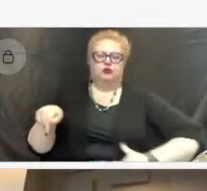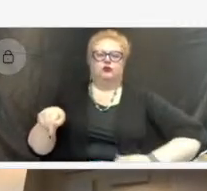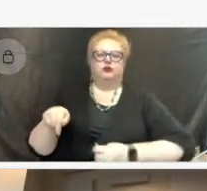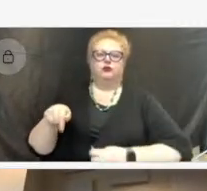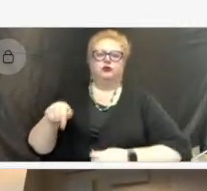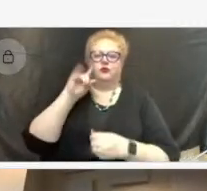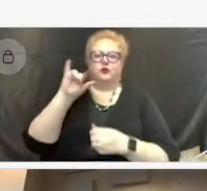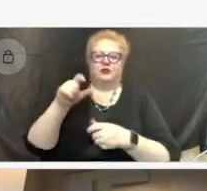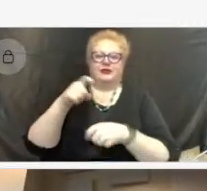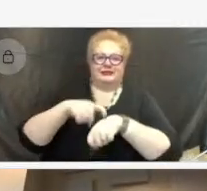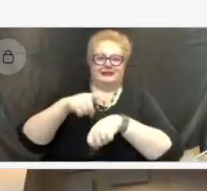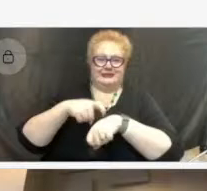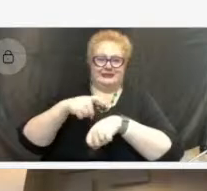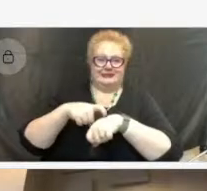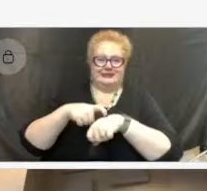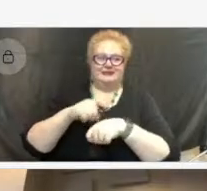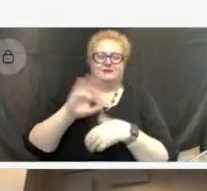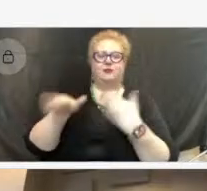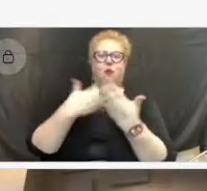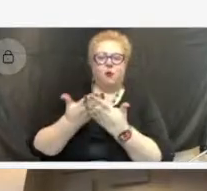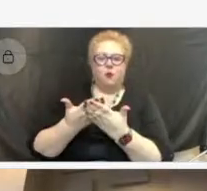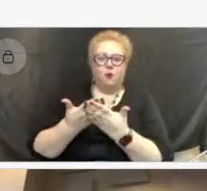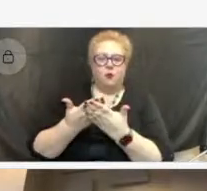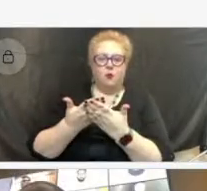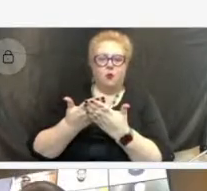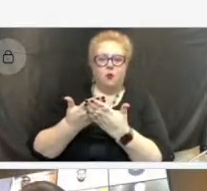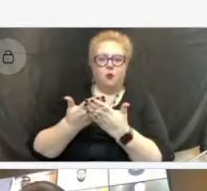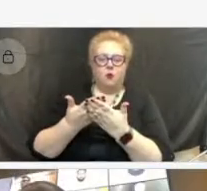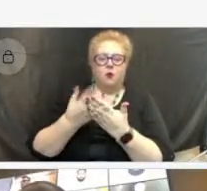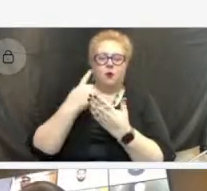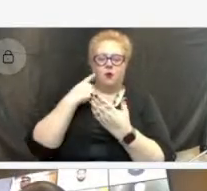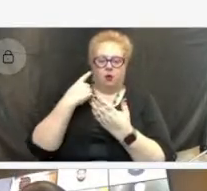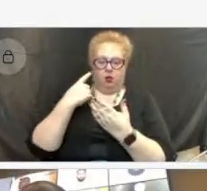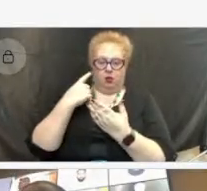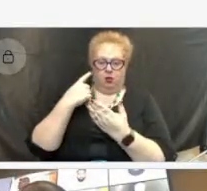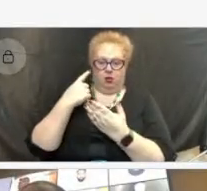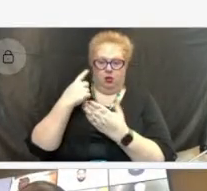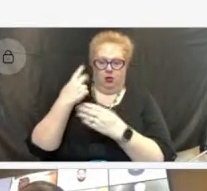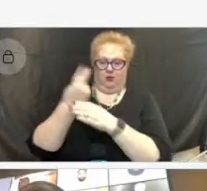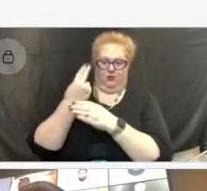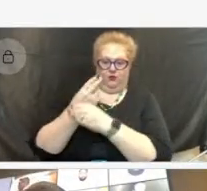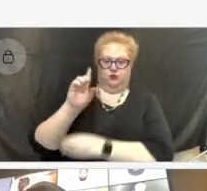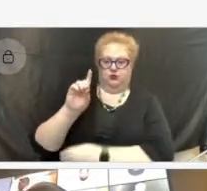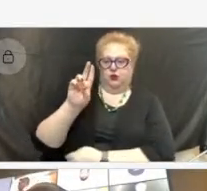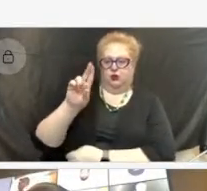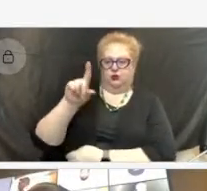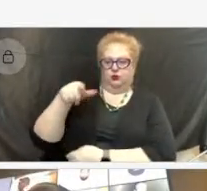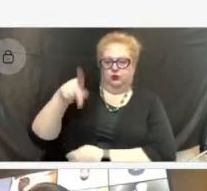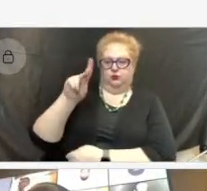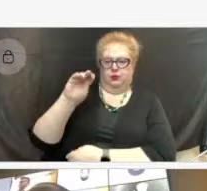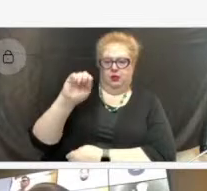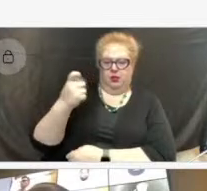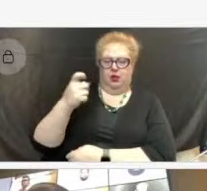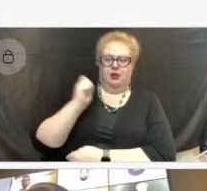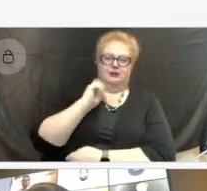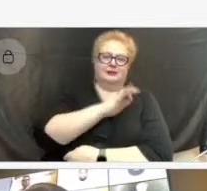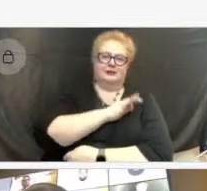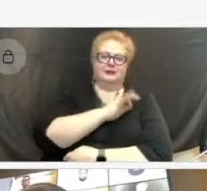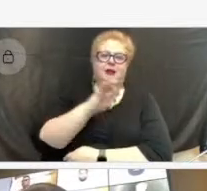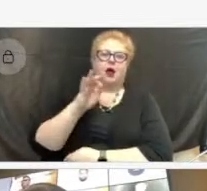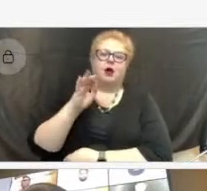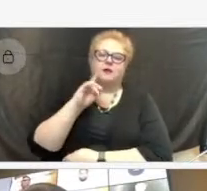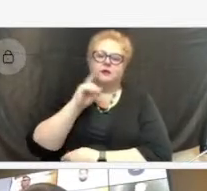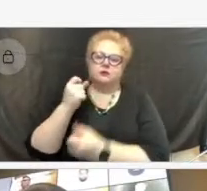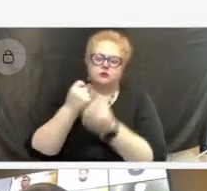time. Although staff is not opposed to a duplex use in this general area, staff is not supportive of the requested CUP to